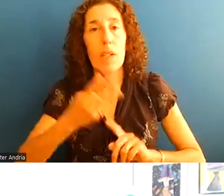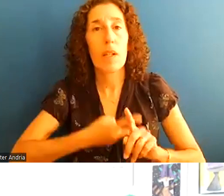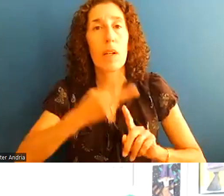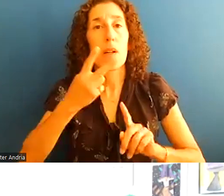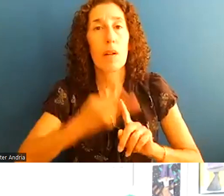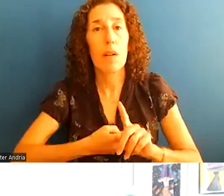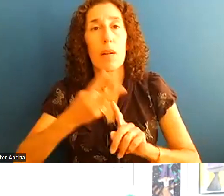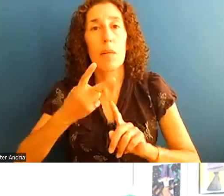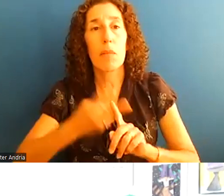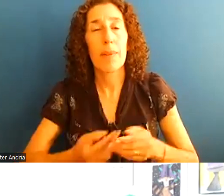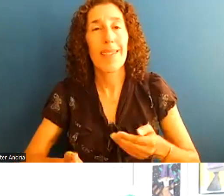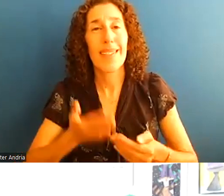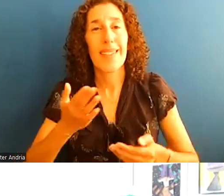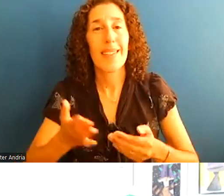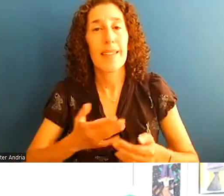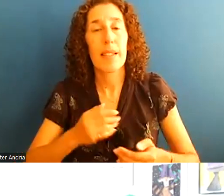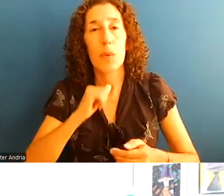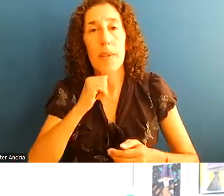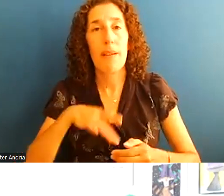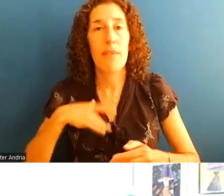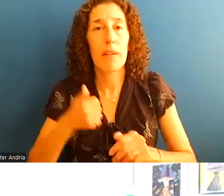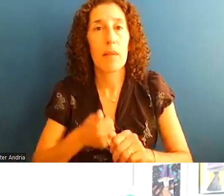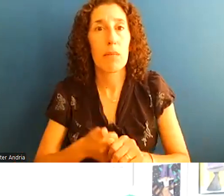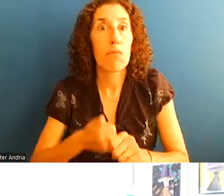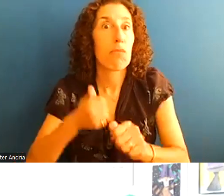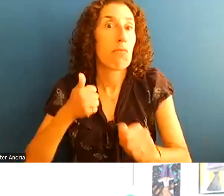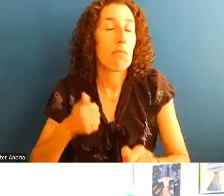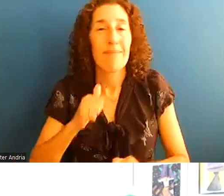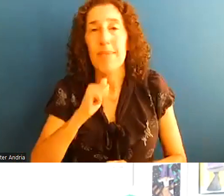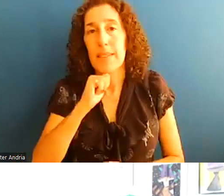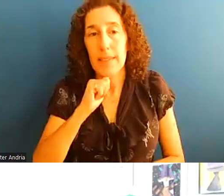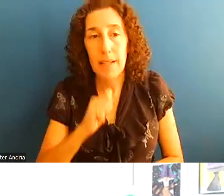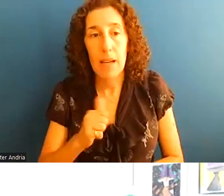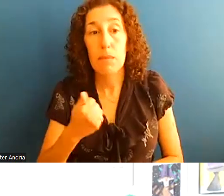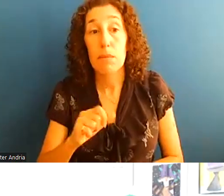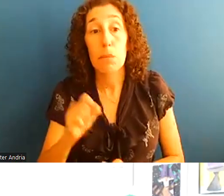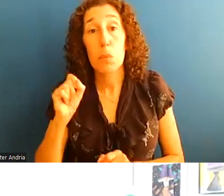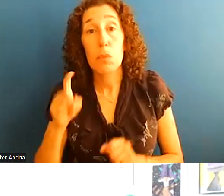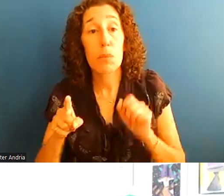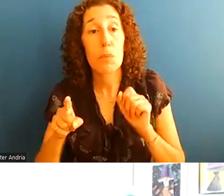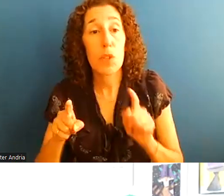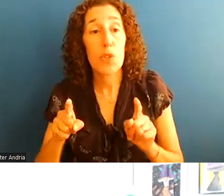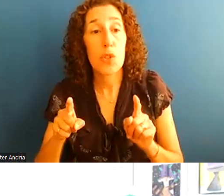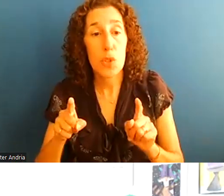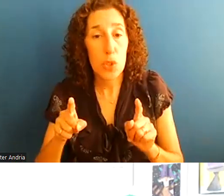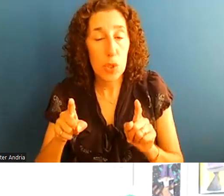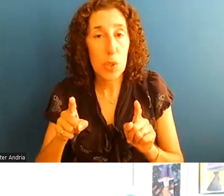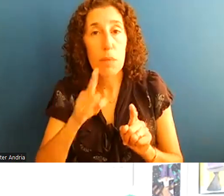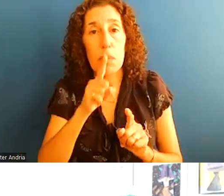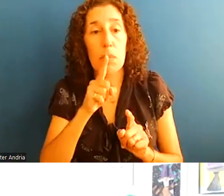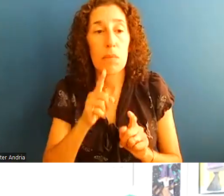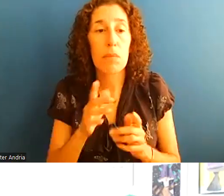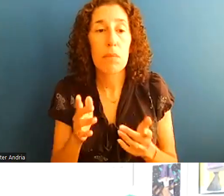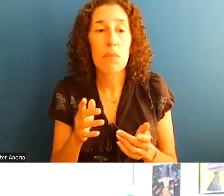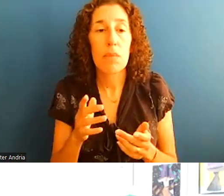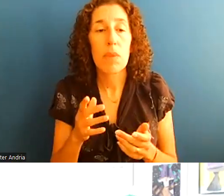it just helps everyone stay on the same page. If there's ever a question, if we're not calling anyone out, but hey, this could